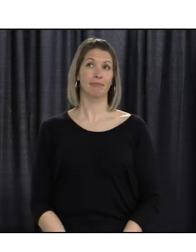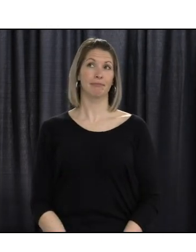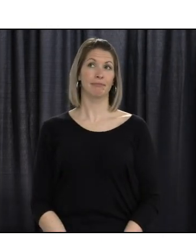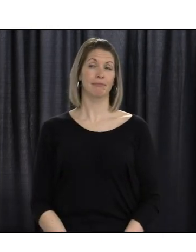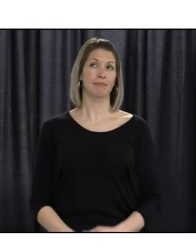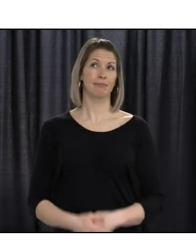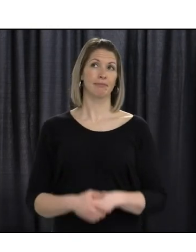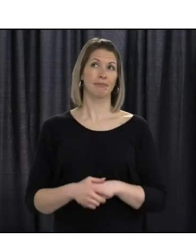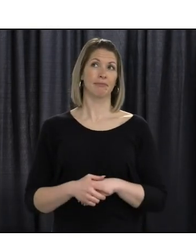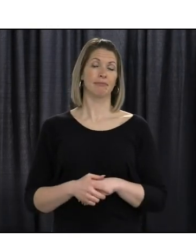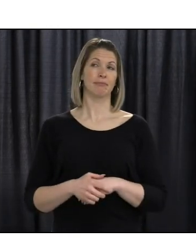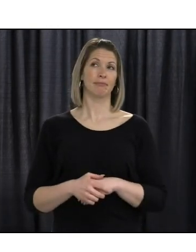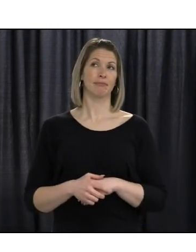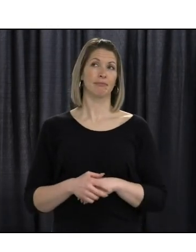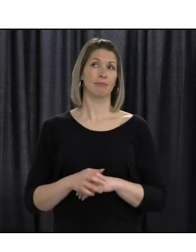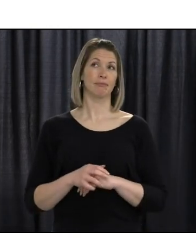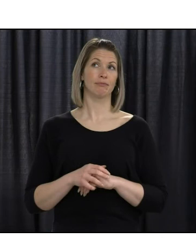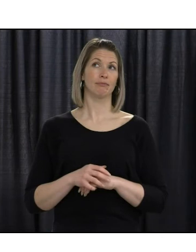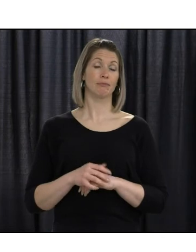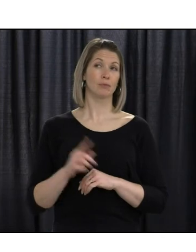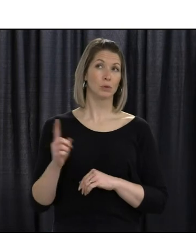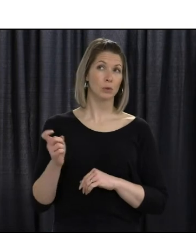Peter, if you would press *1.